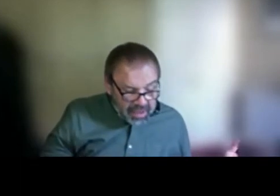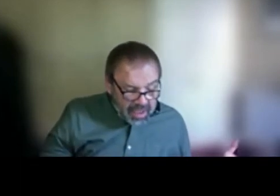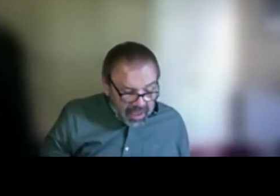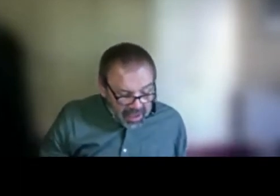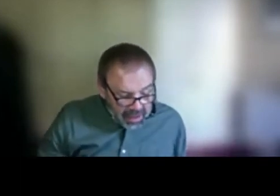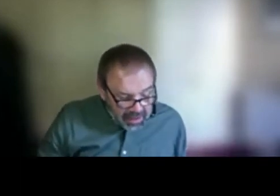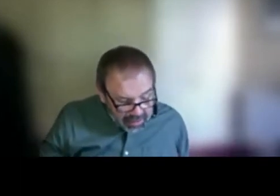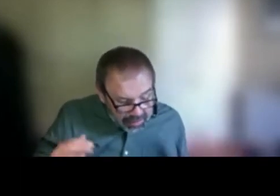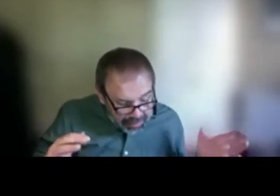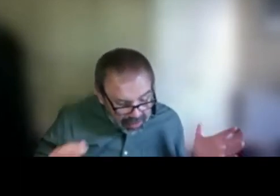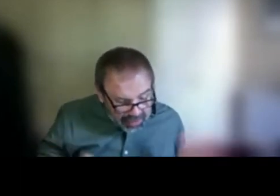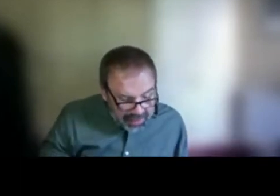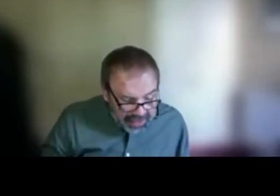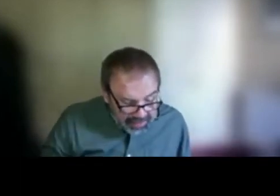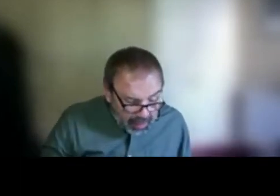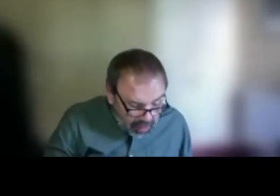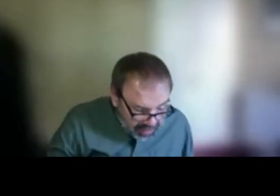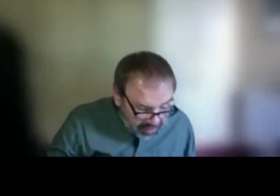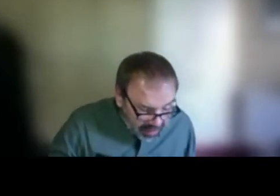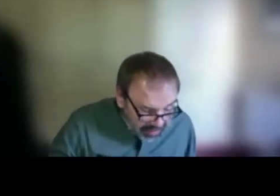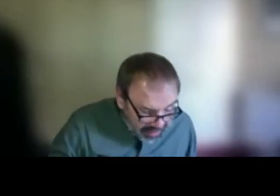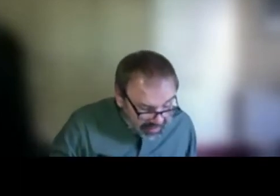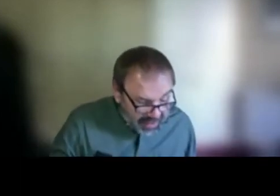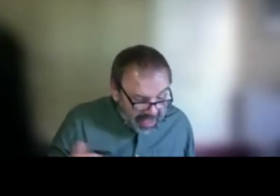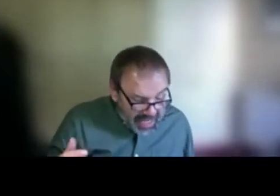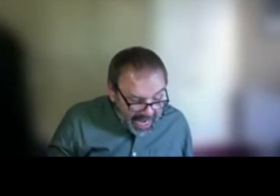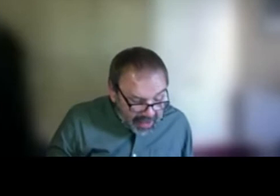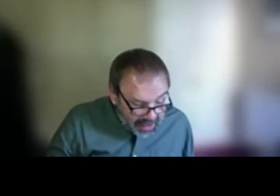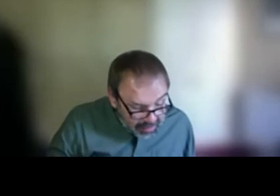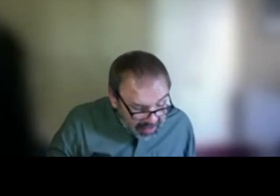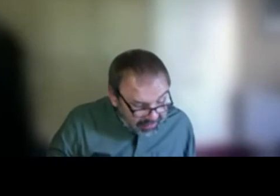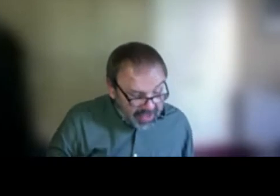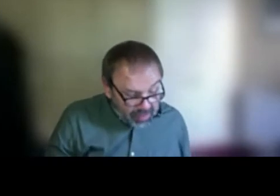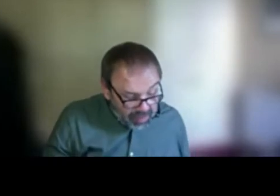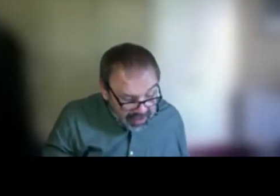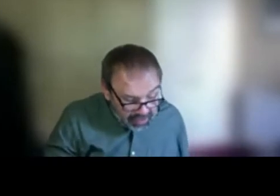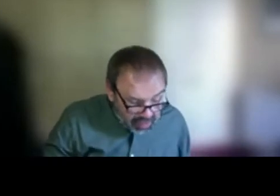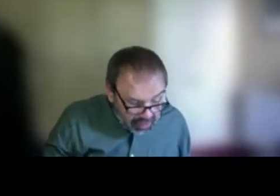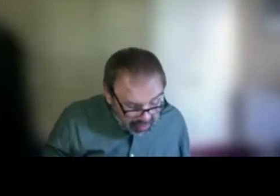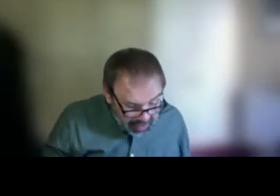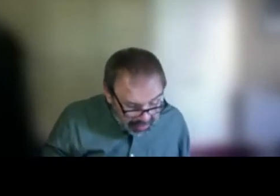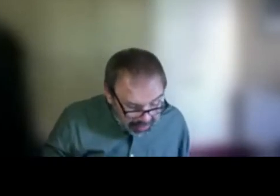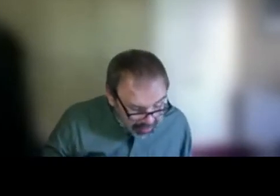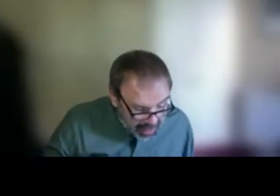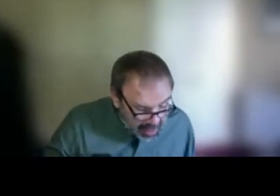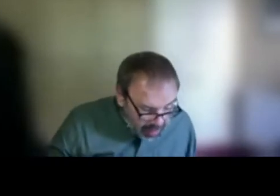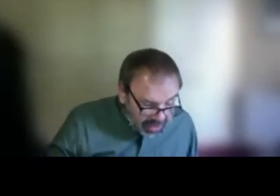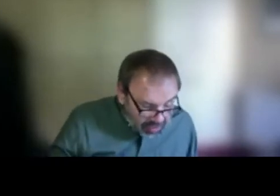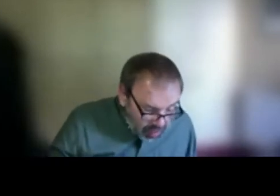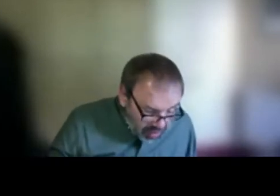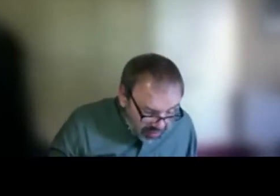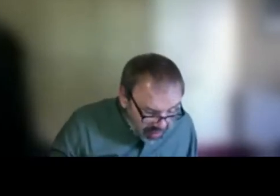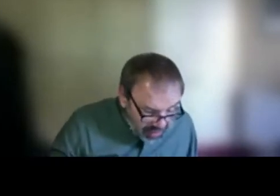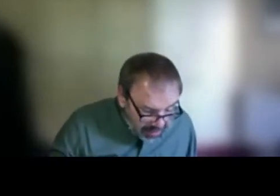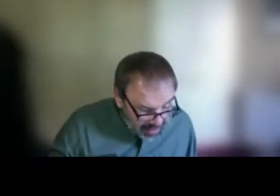beyond beyond debates about what disability is and how it can be defined, what it is or not on an impairment, what is